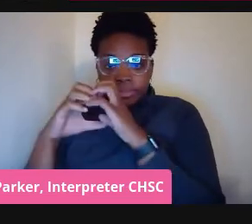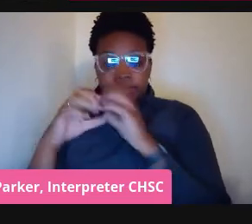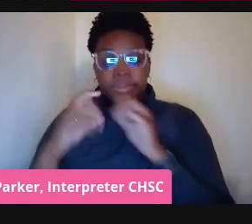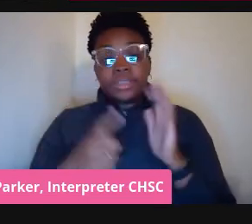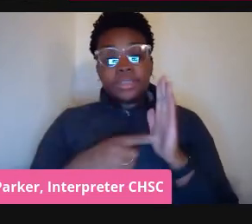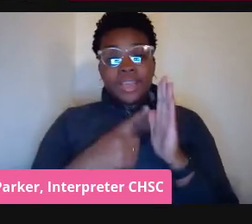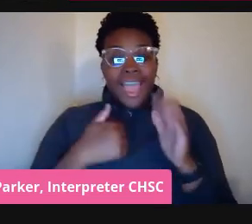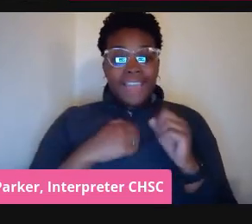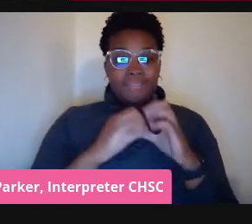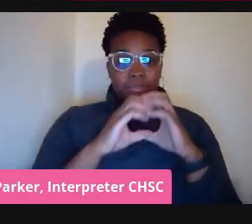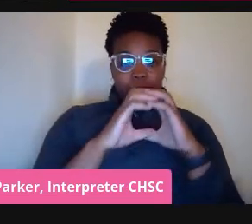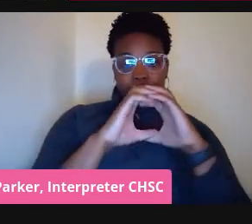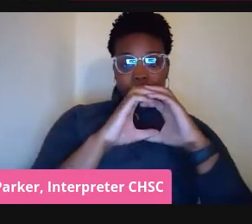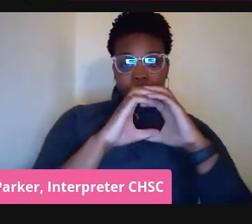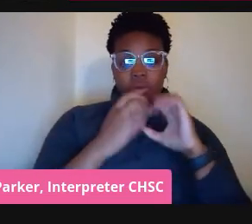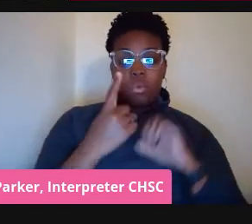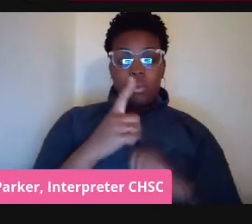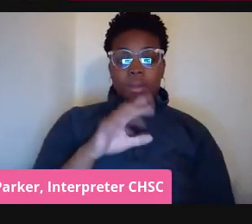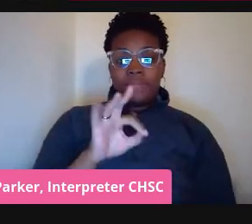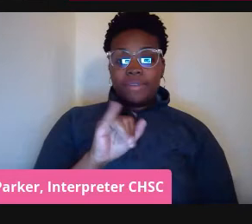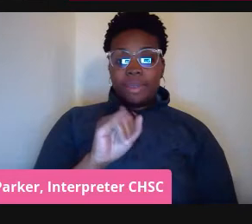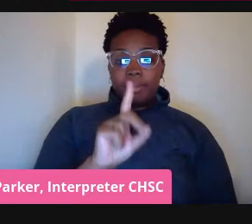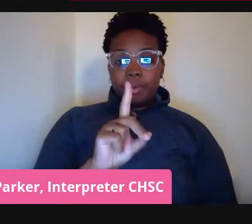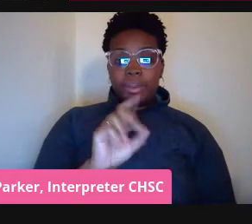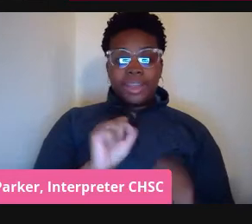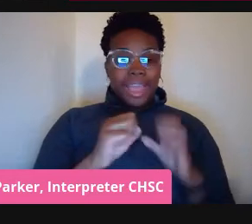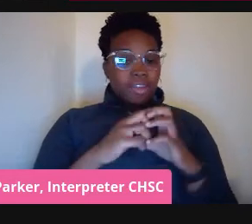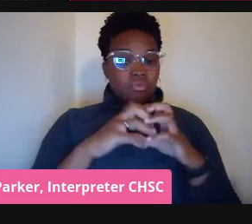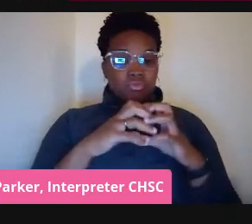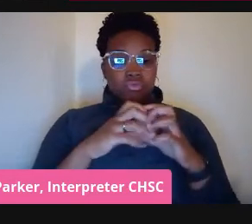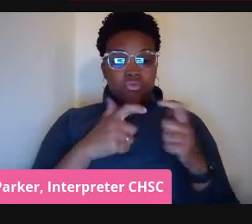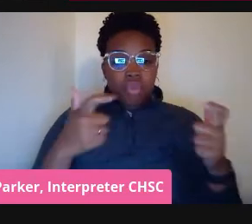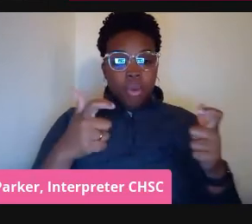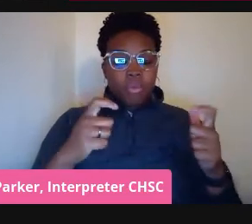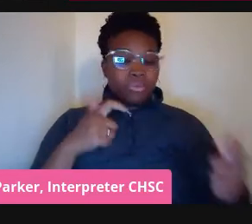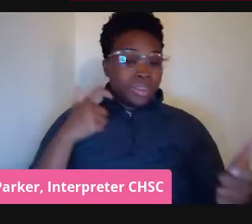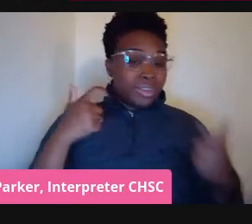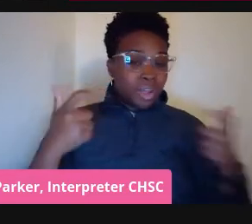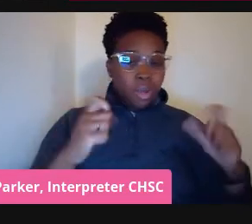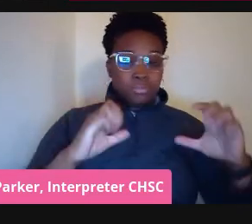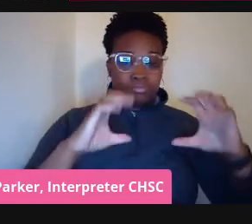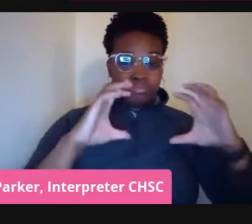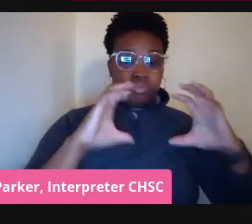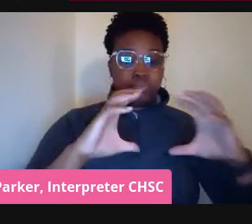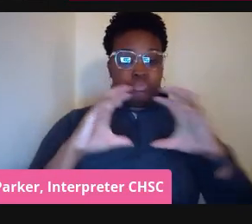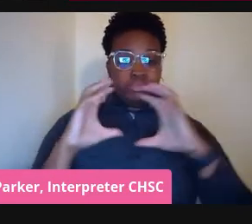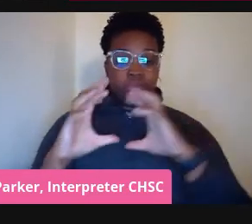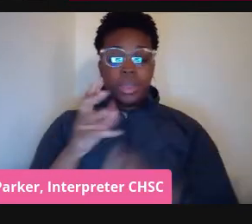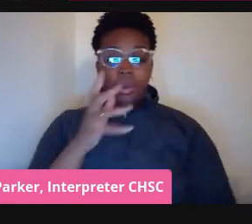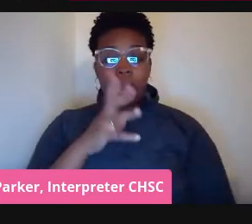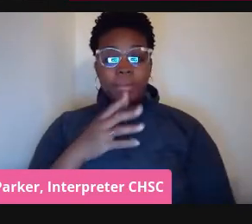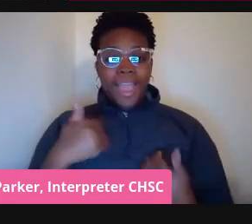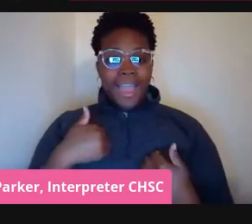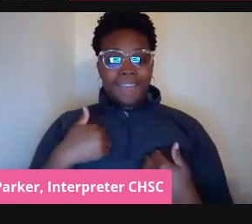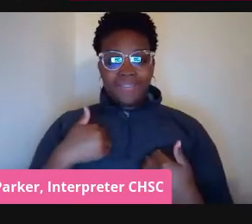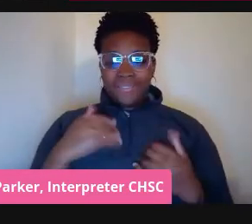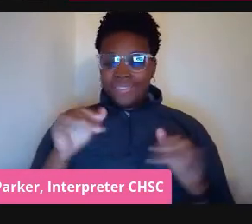fibroid. They can grow very large. There are women who have had fibroids that are the size